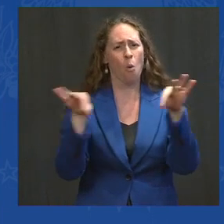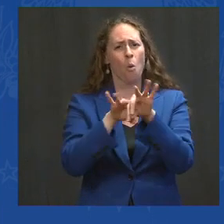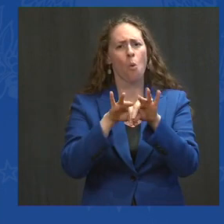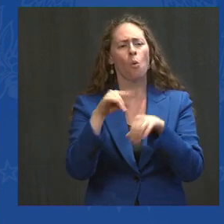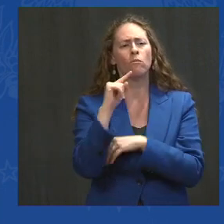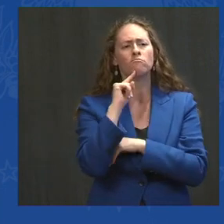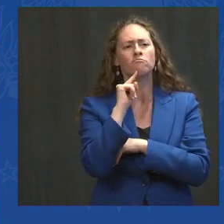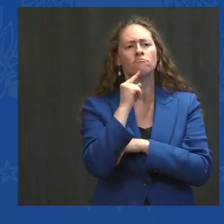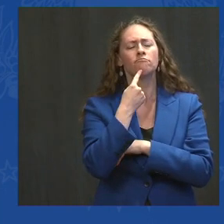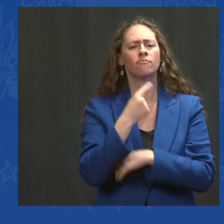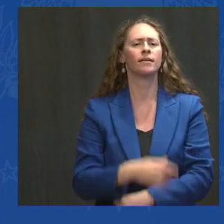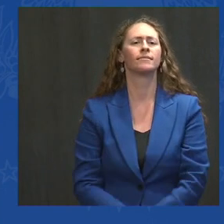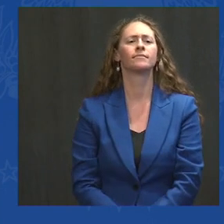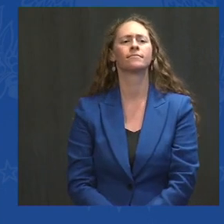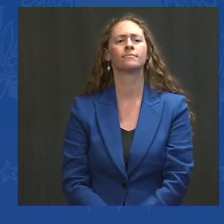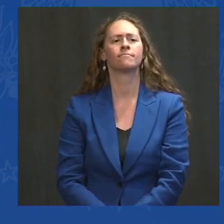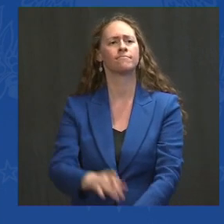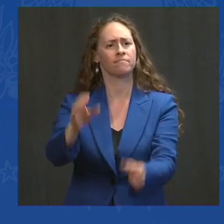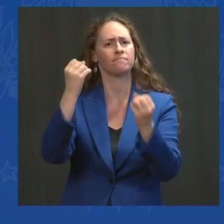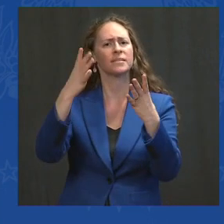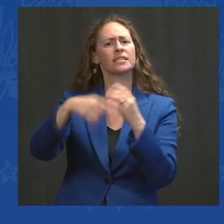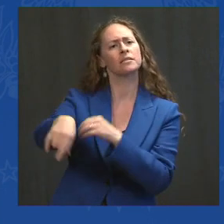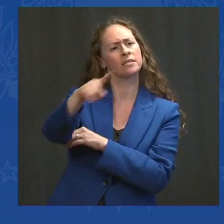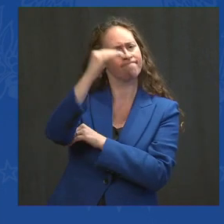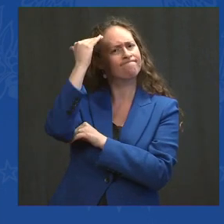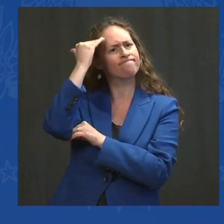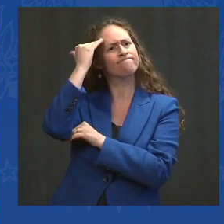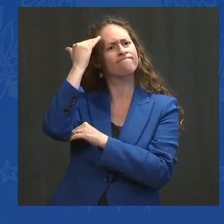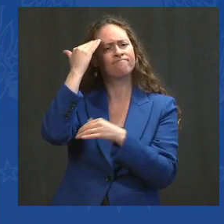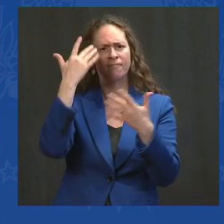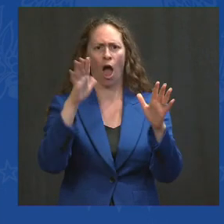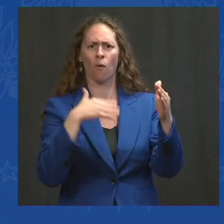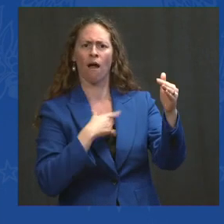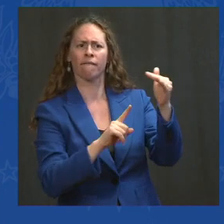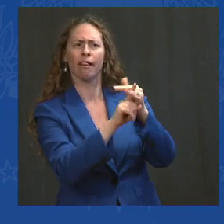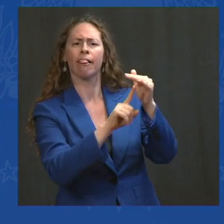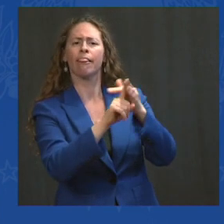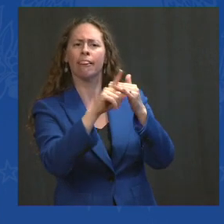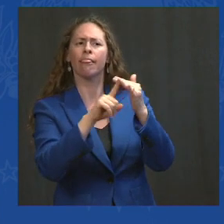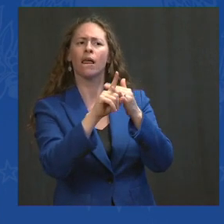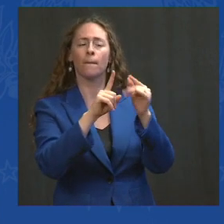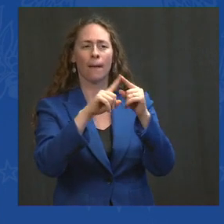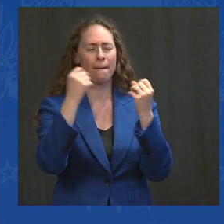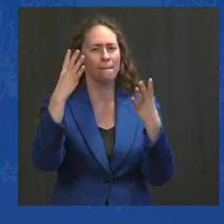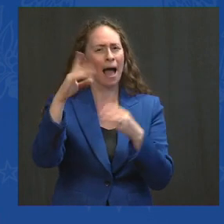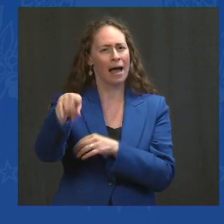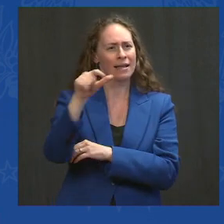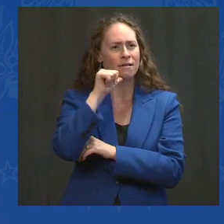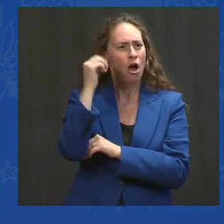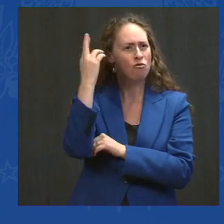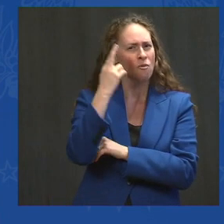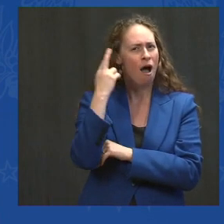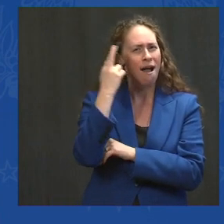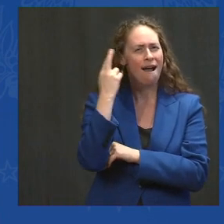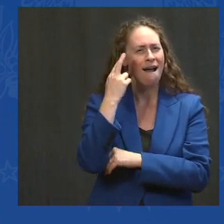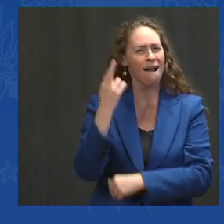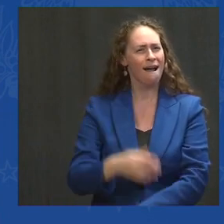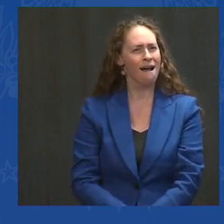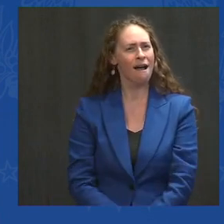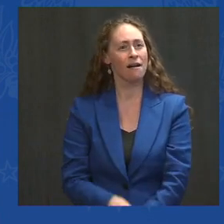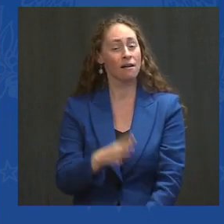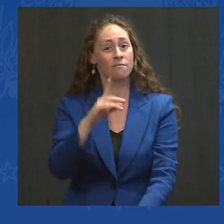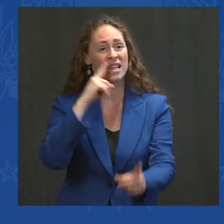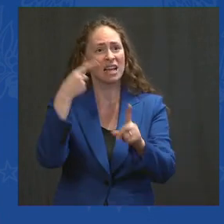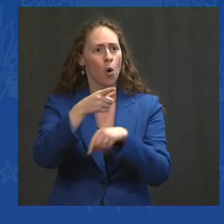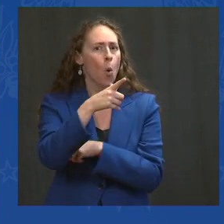screwing around with the election process, I don't think that most people think this is about who gets to count what